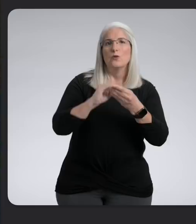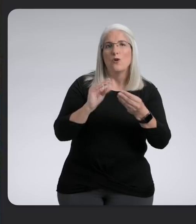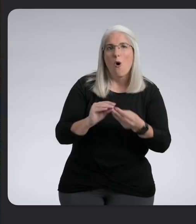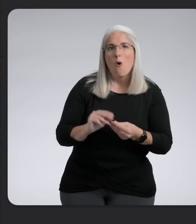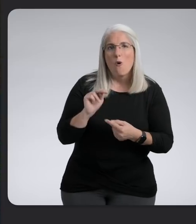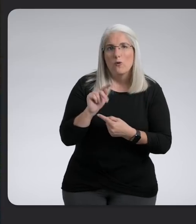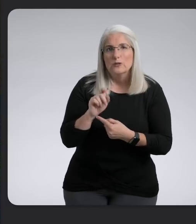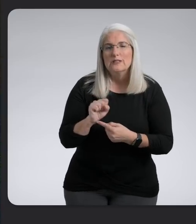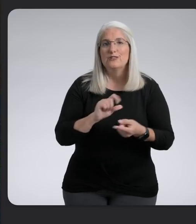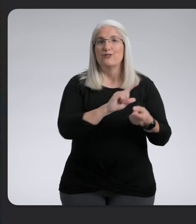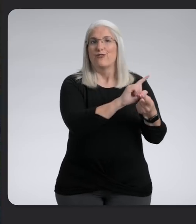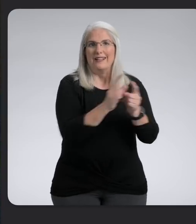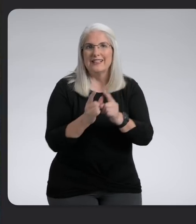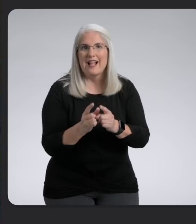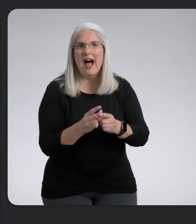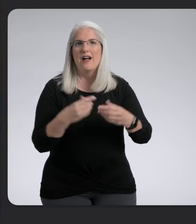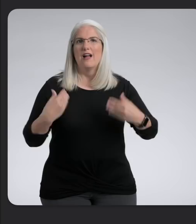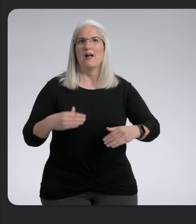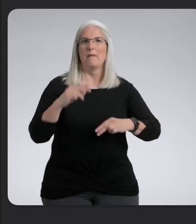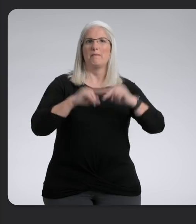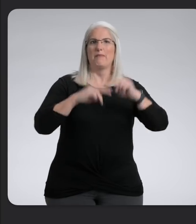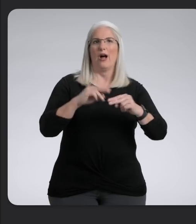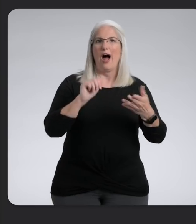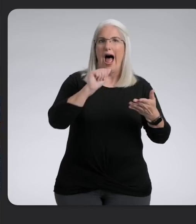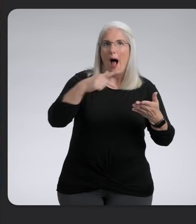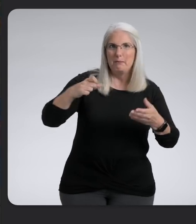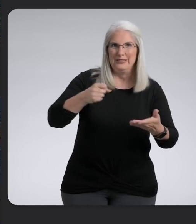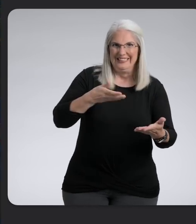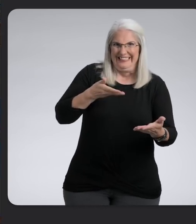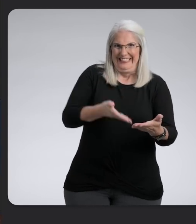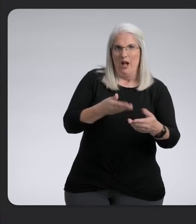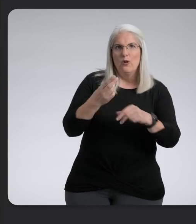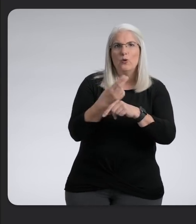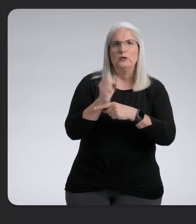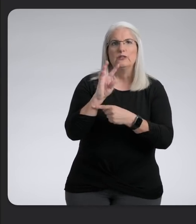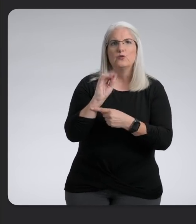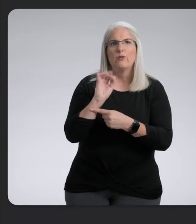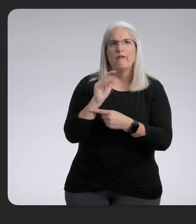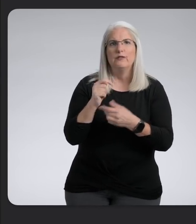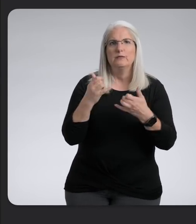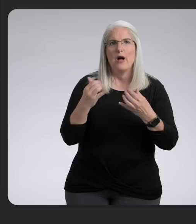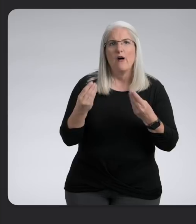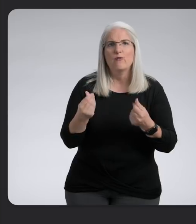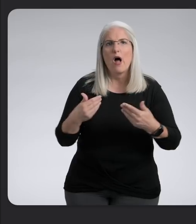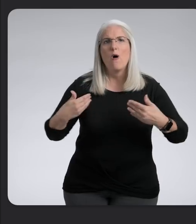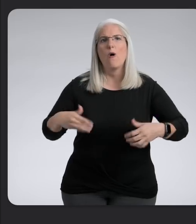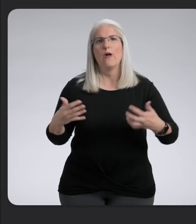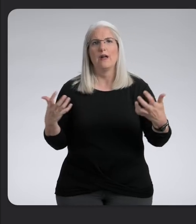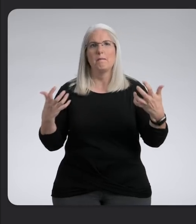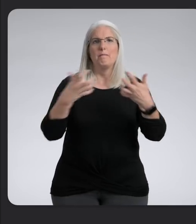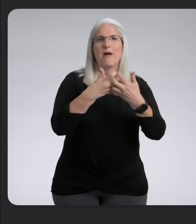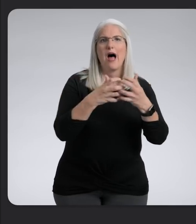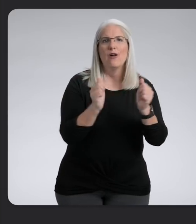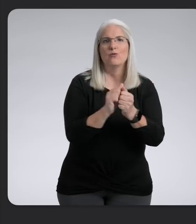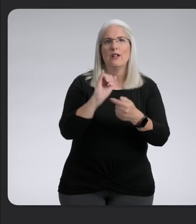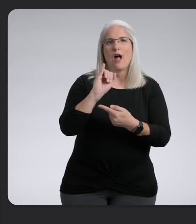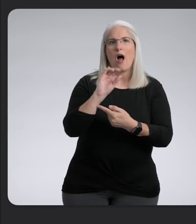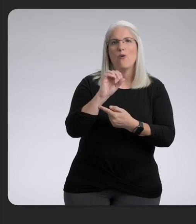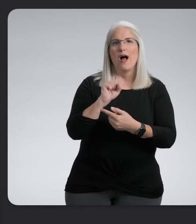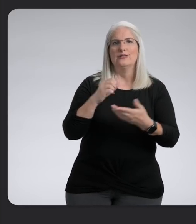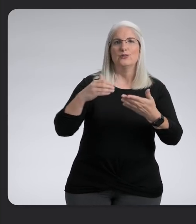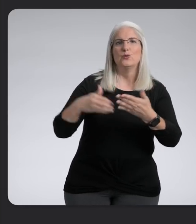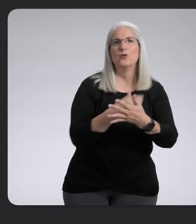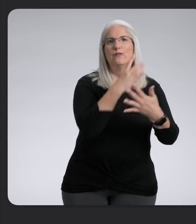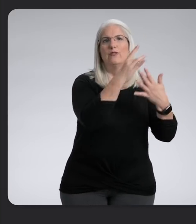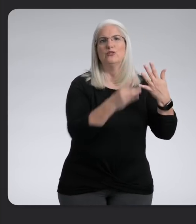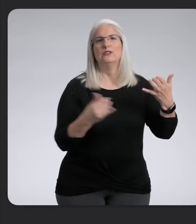ability to build apps with Swift Playgrounds. Combined with the great new features we talked about in iOS, it's time to completely rethink what you can do with